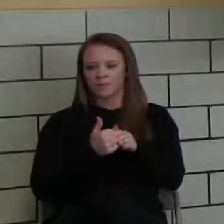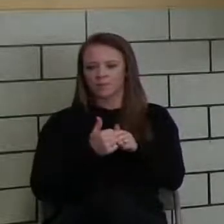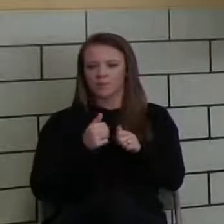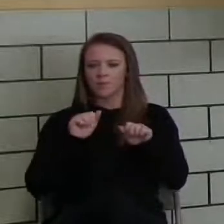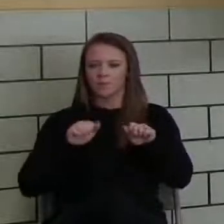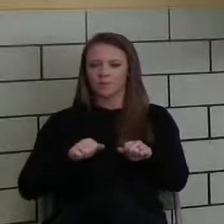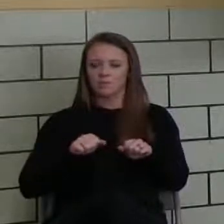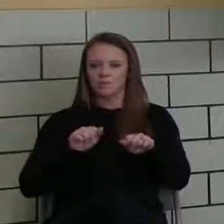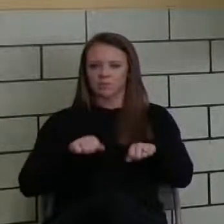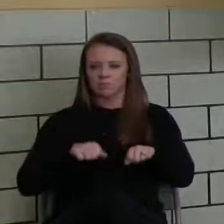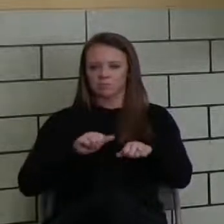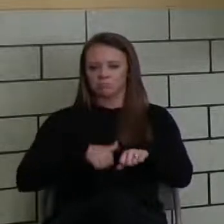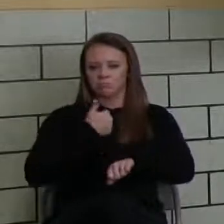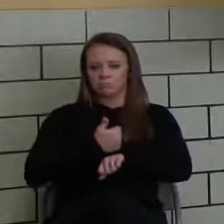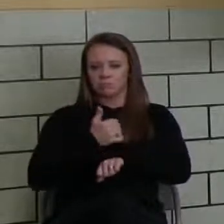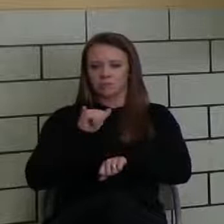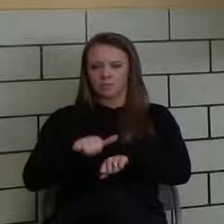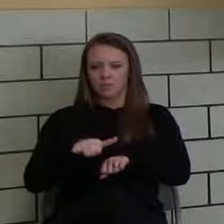along Main Street?